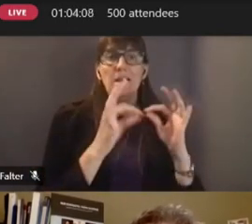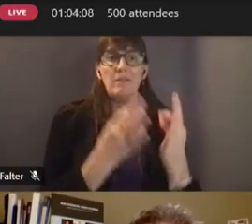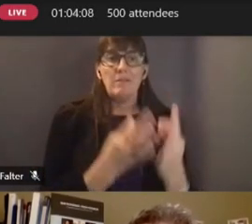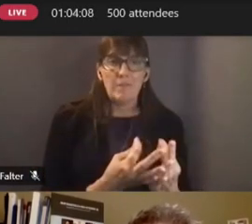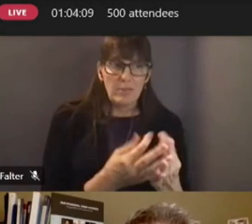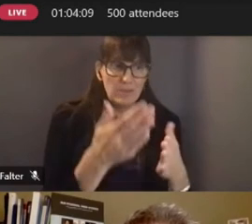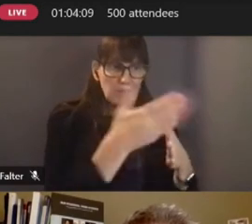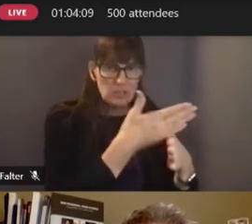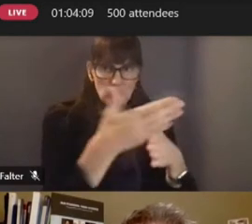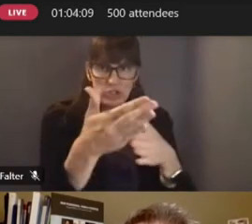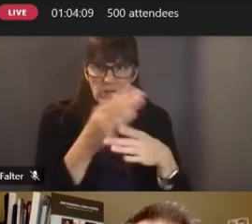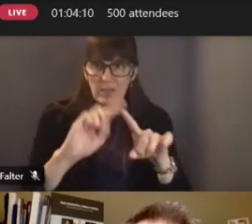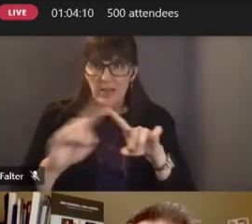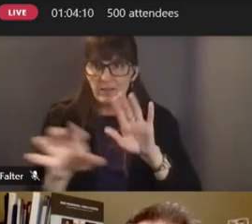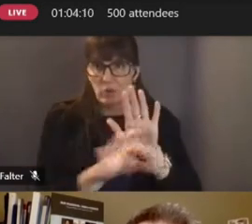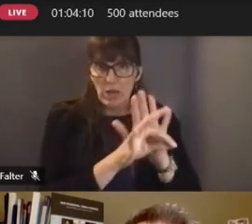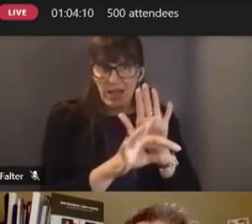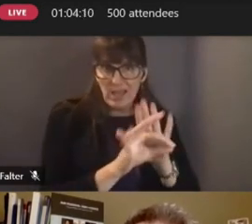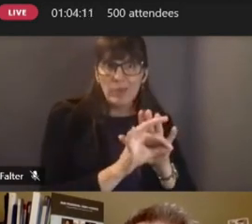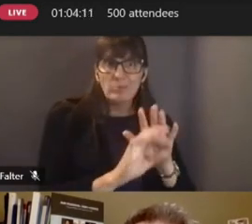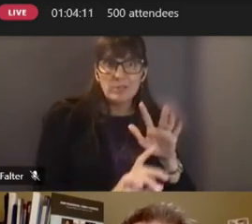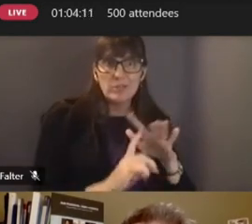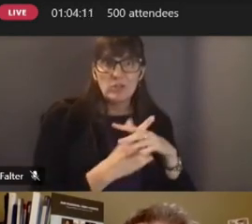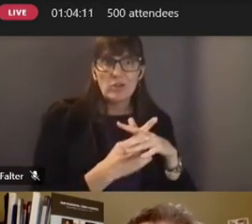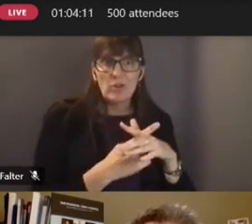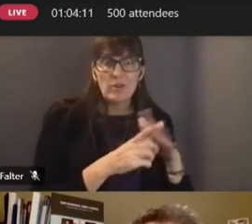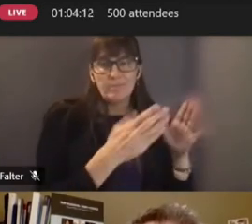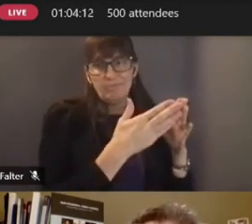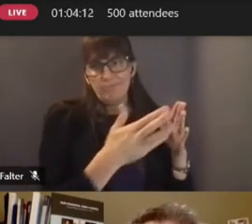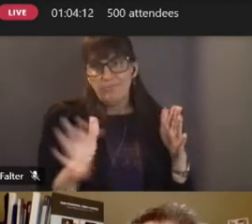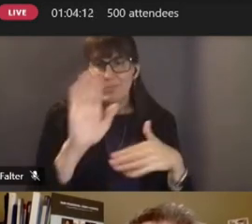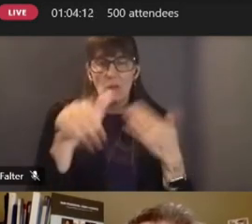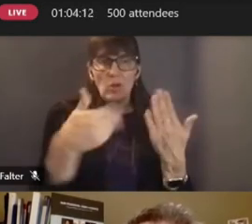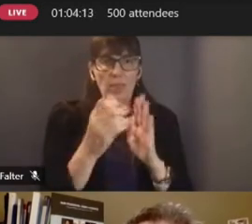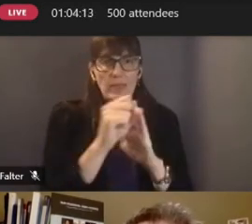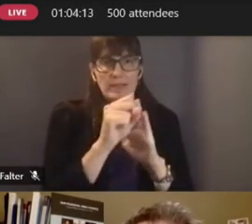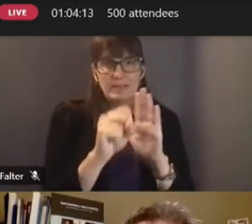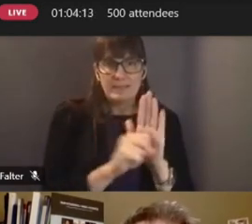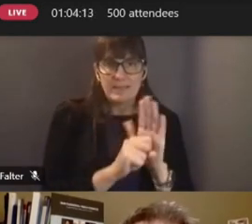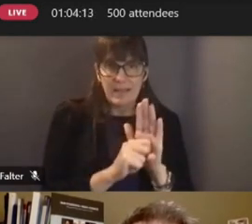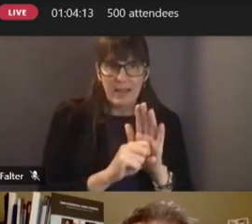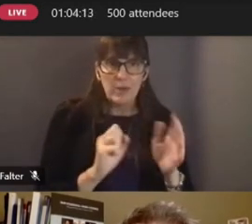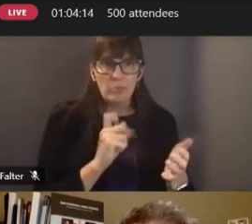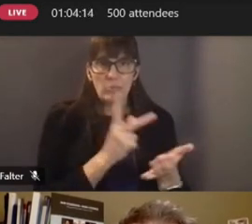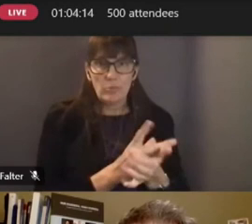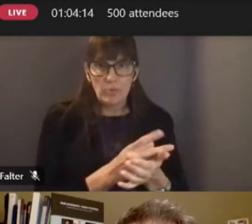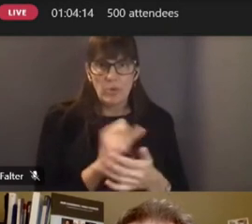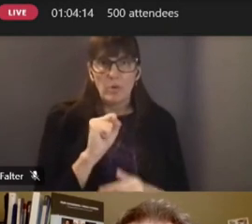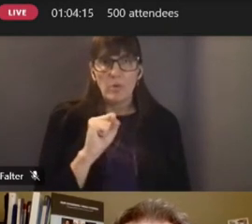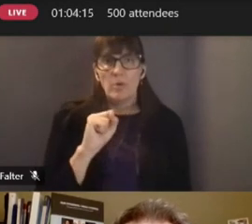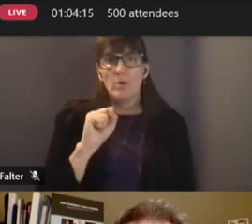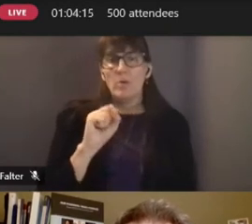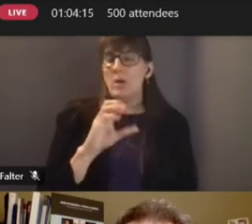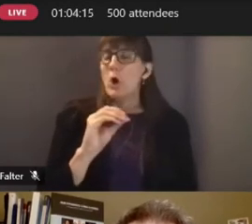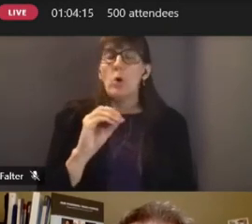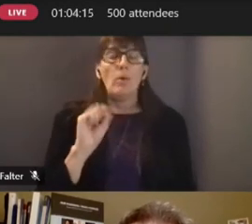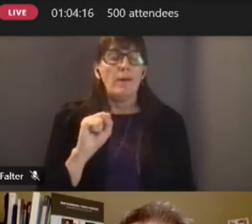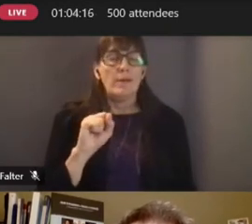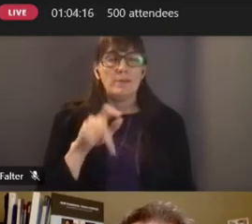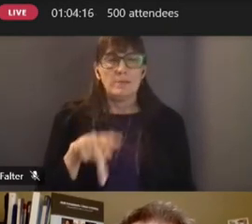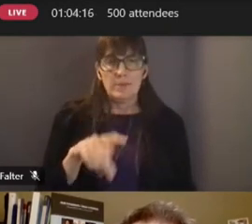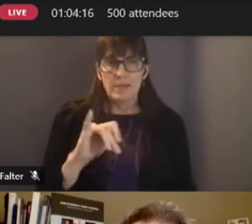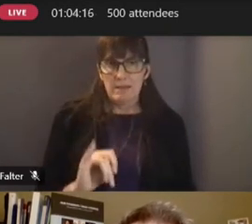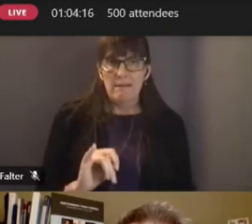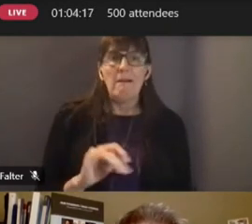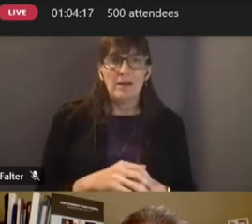the state. There are a number of virtual options across the state that have been approved by OSPI, the State Superintendent's Office, and we'll continue to work with those